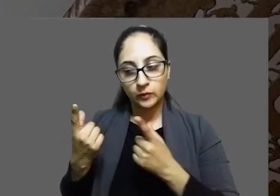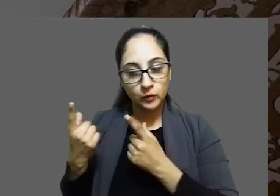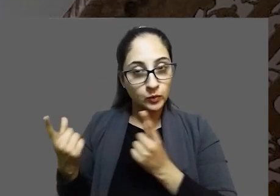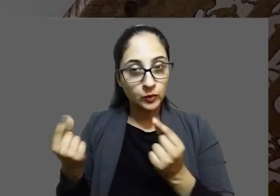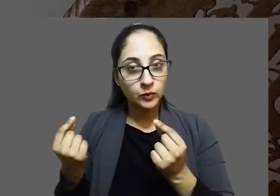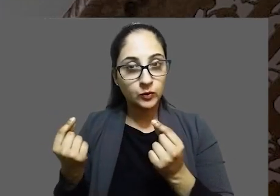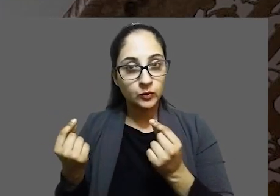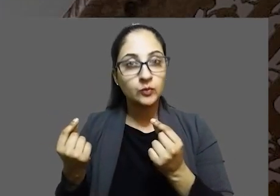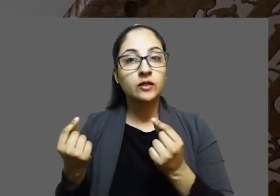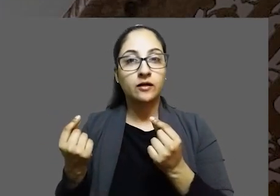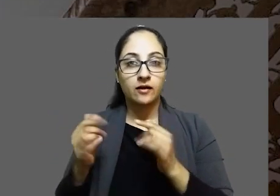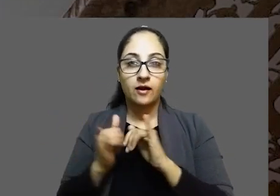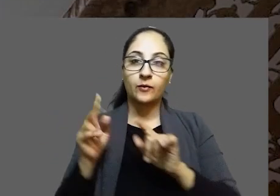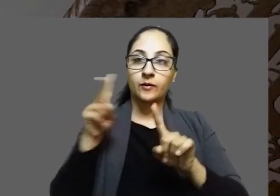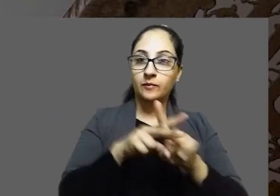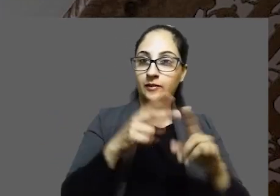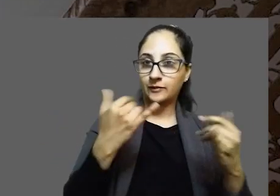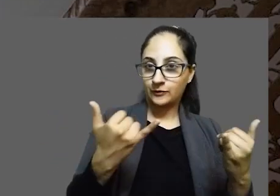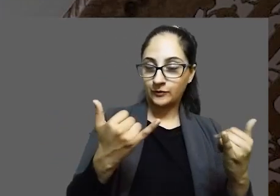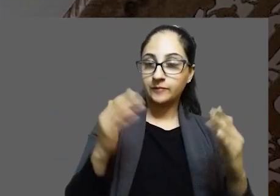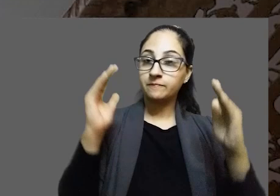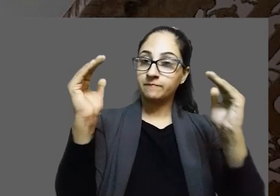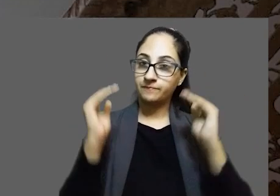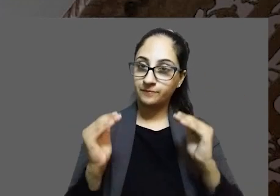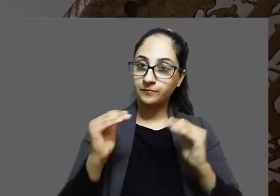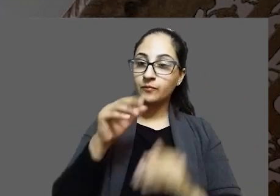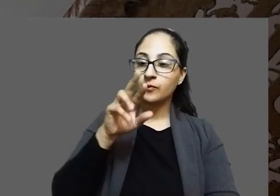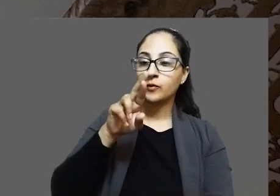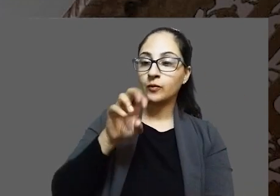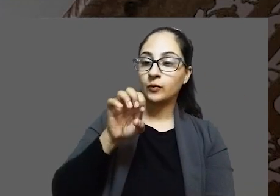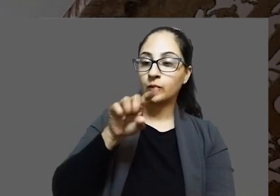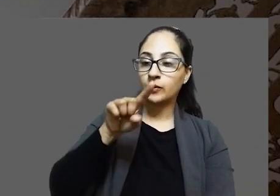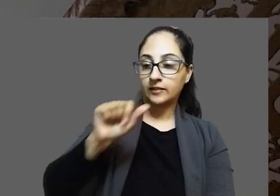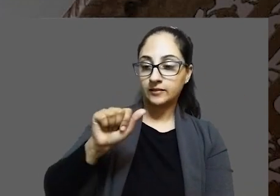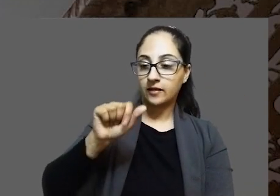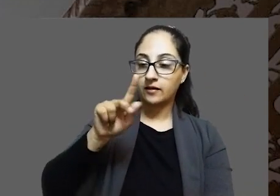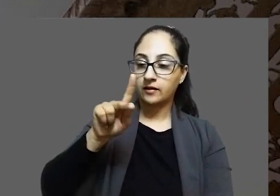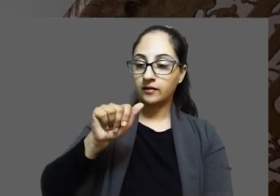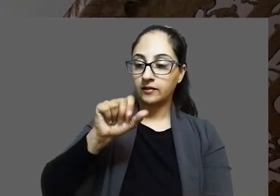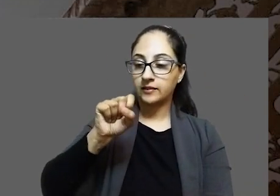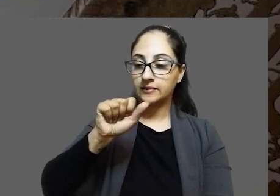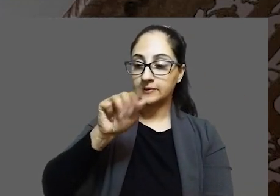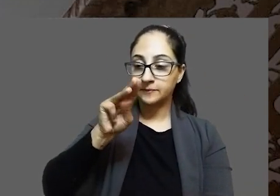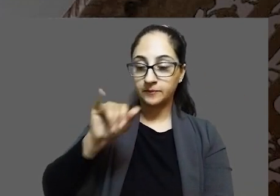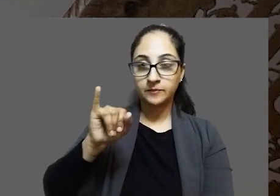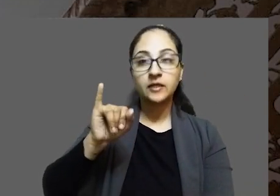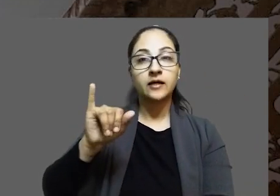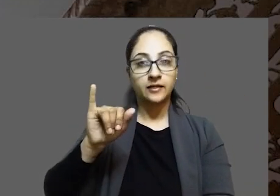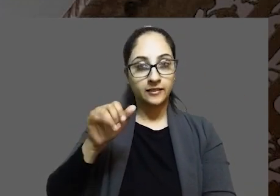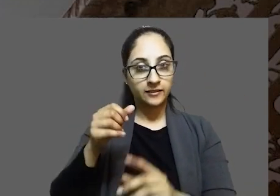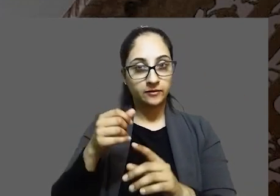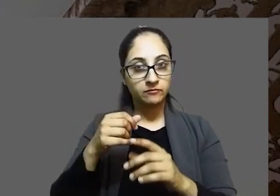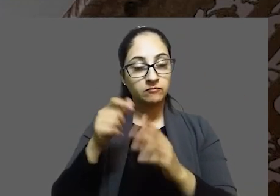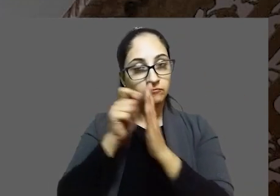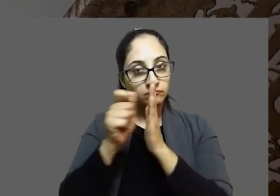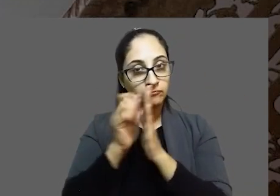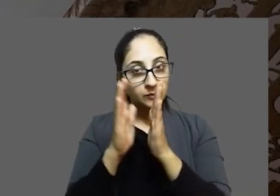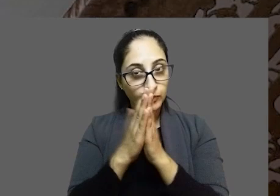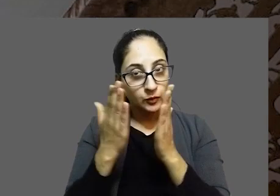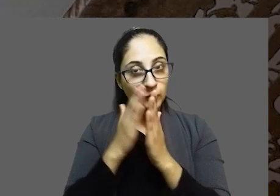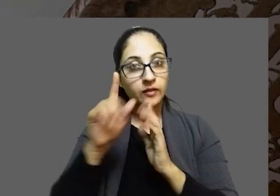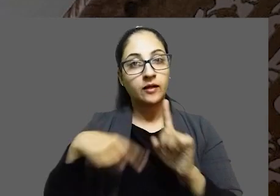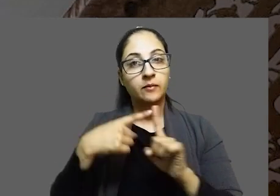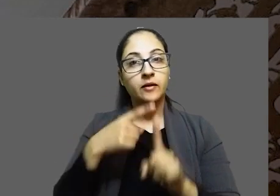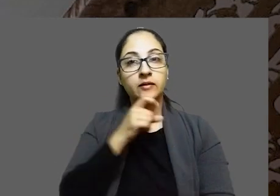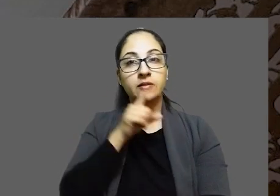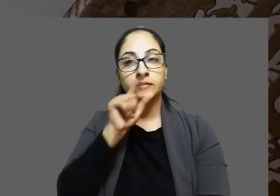short presentation on highlights of Reza Shah Kazemi's important work on Imam Ali, Justice and